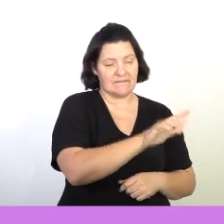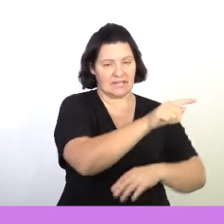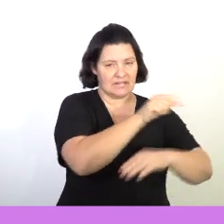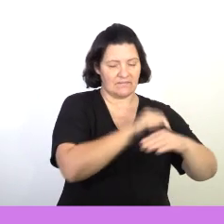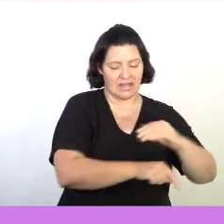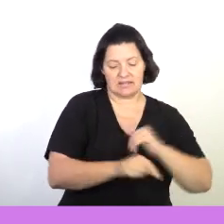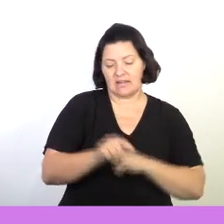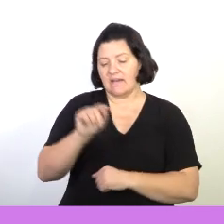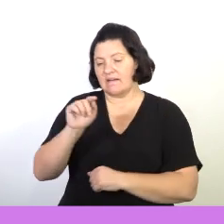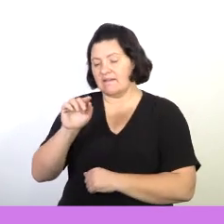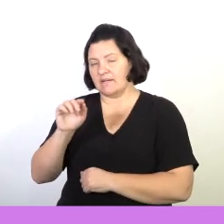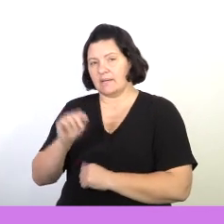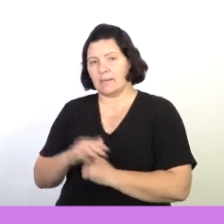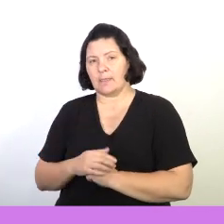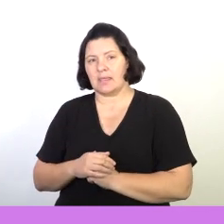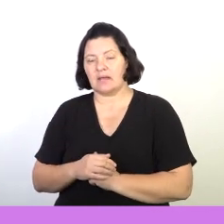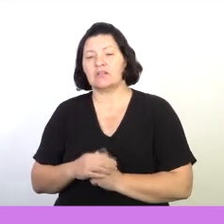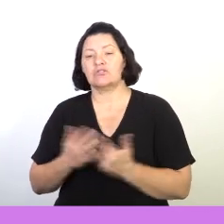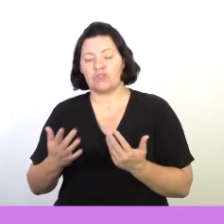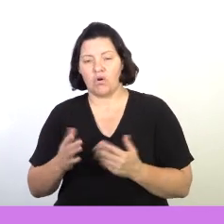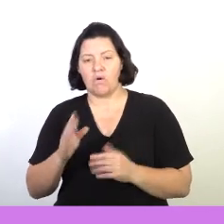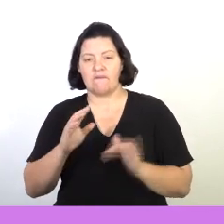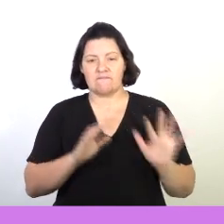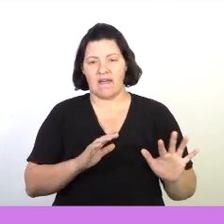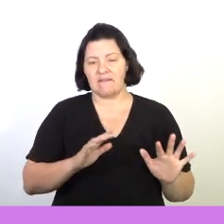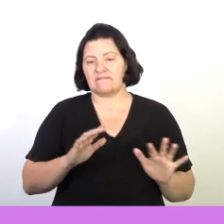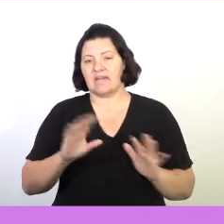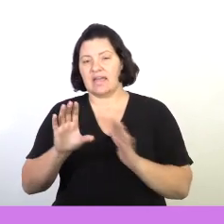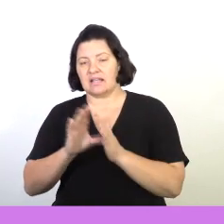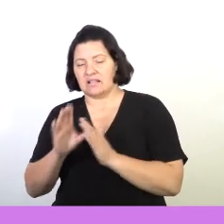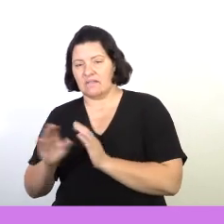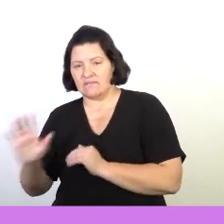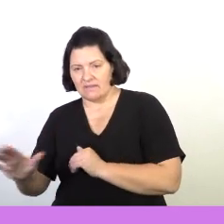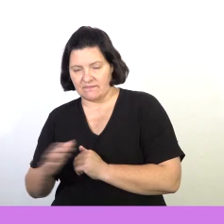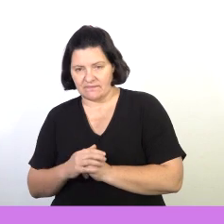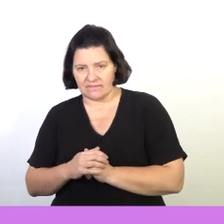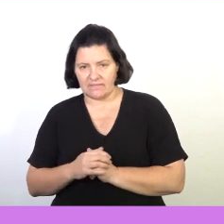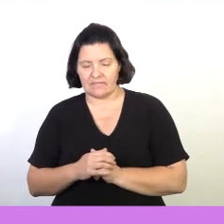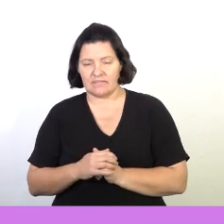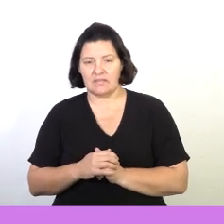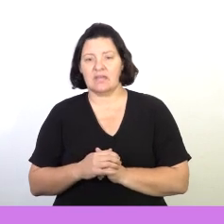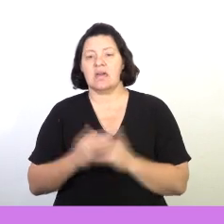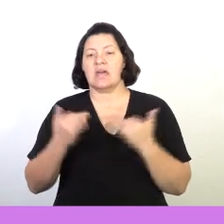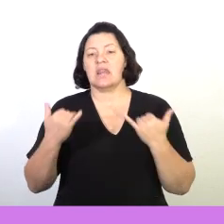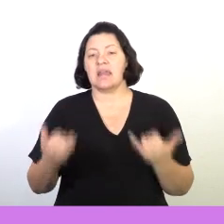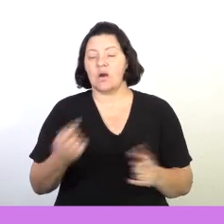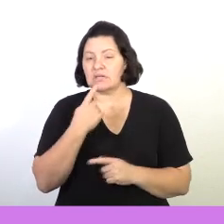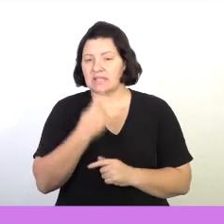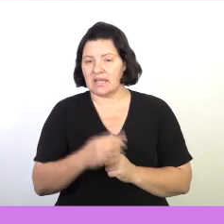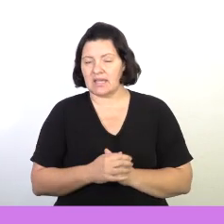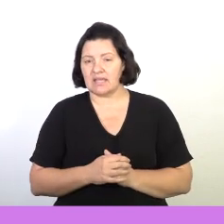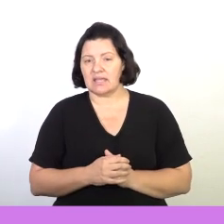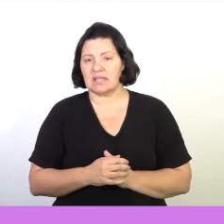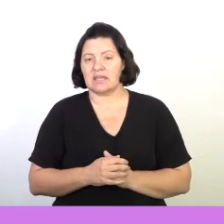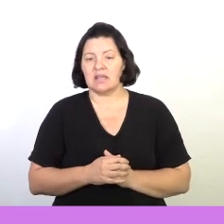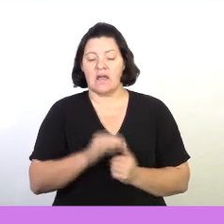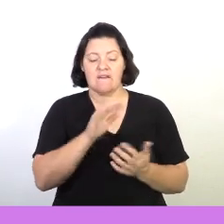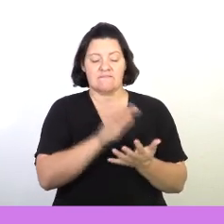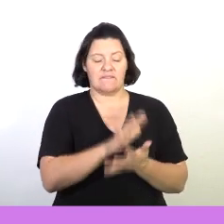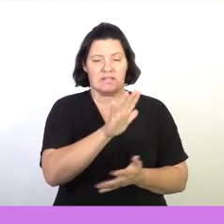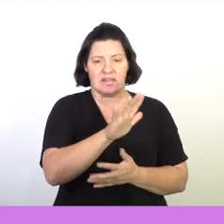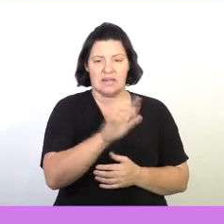5. The 5 will cancel the 5. Again, here we then